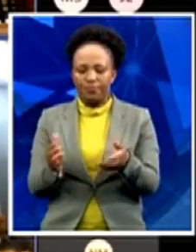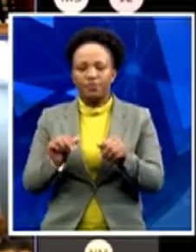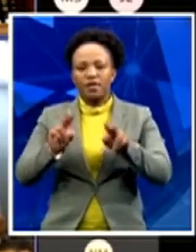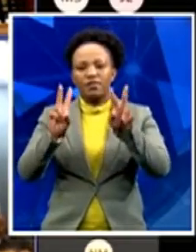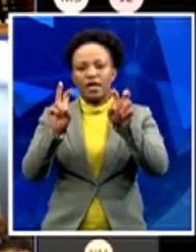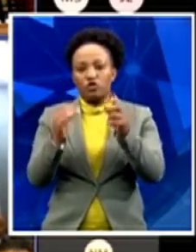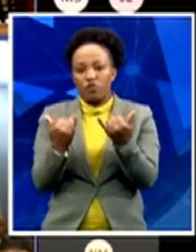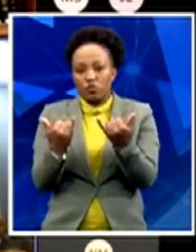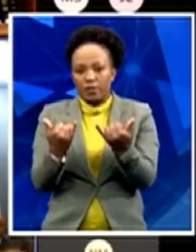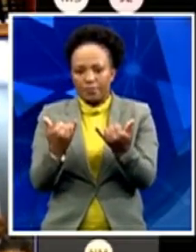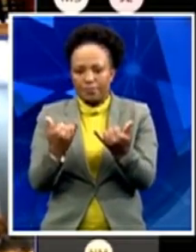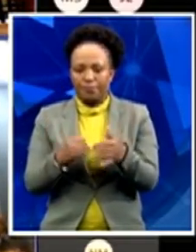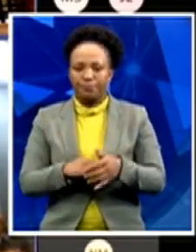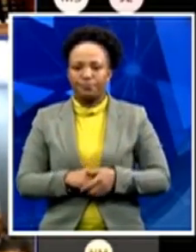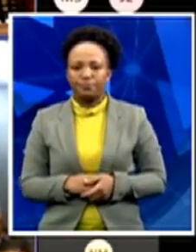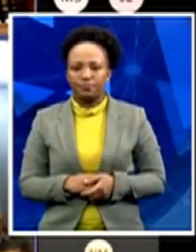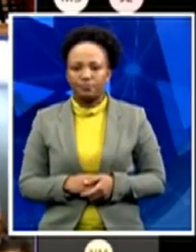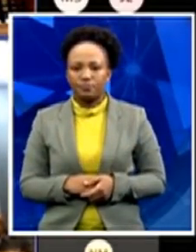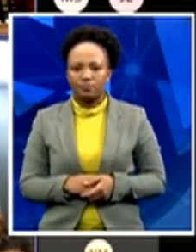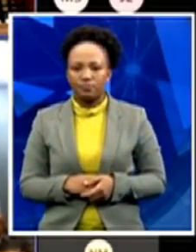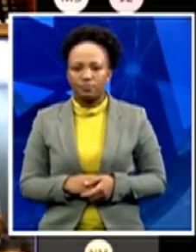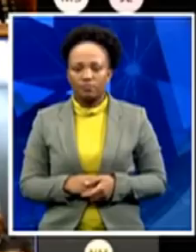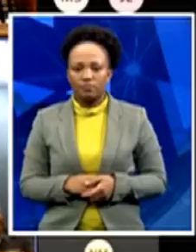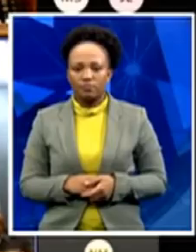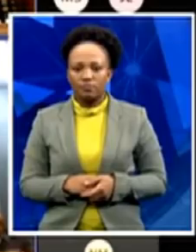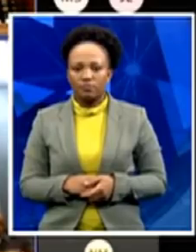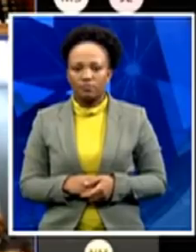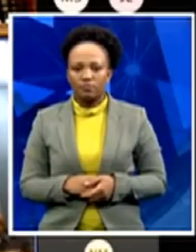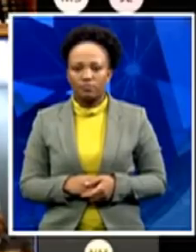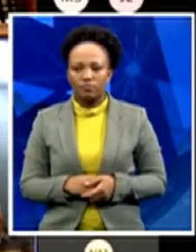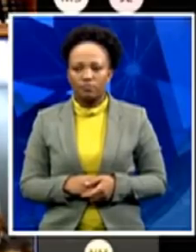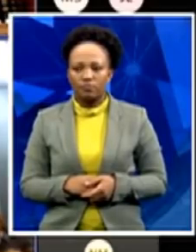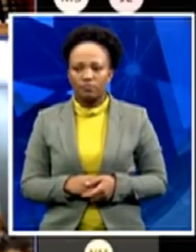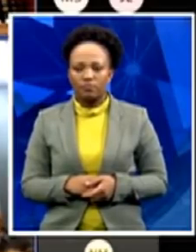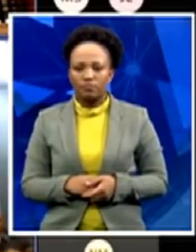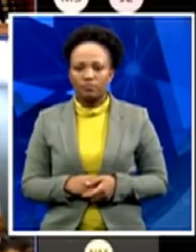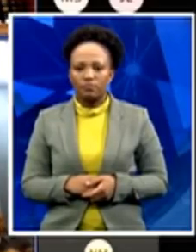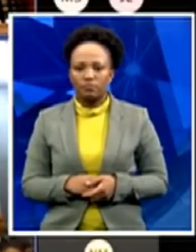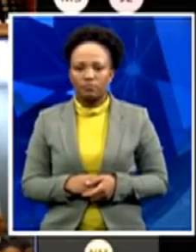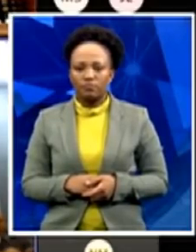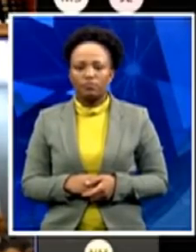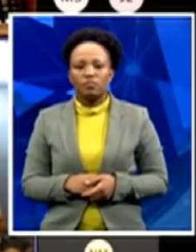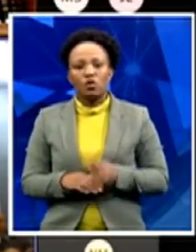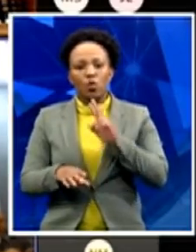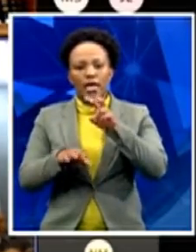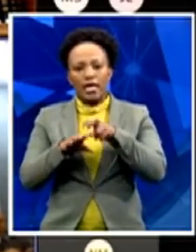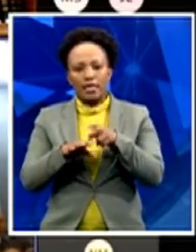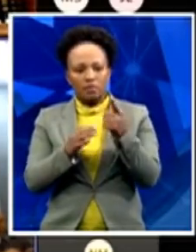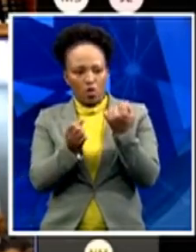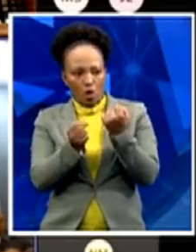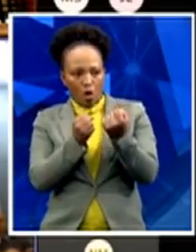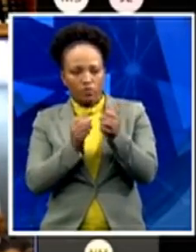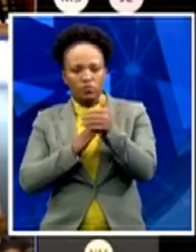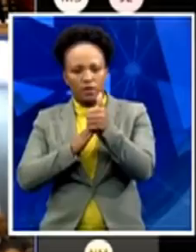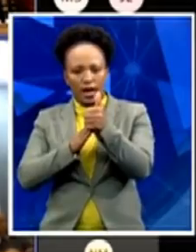we would like to seek the guidance of the court in respect of